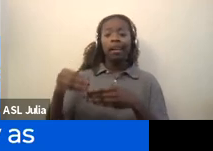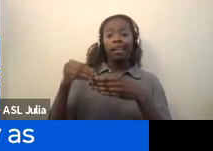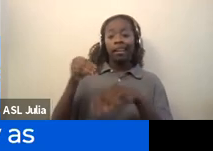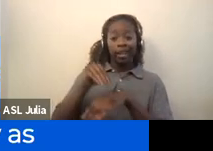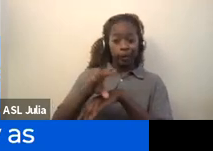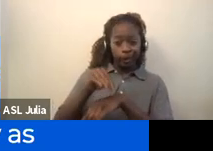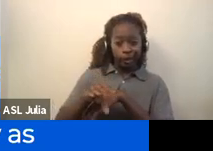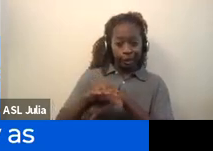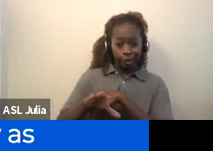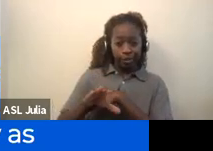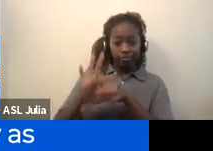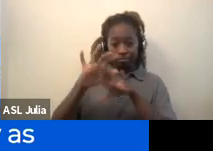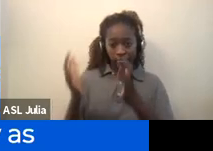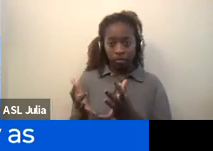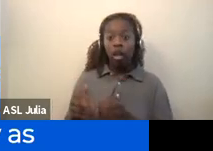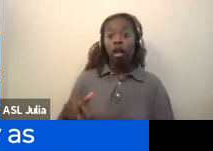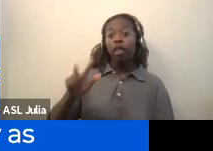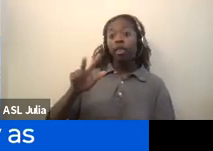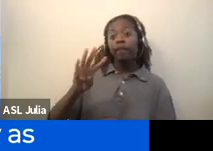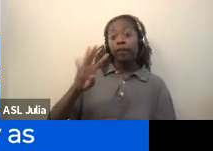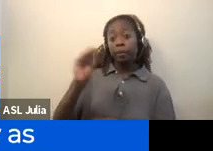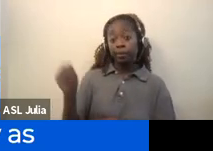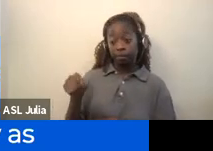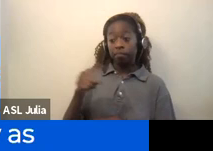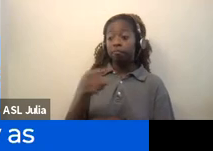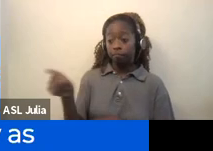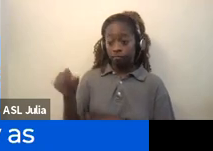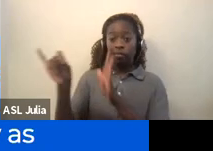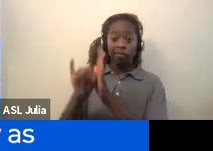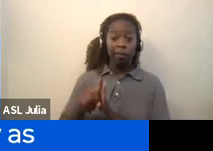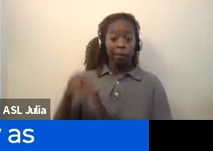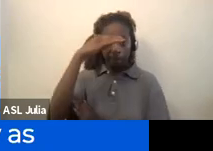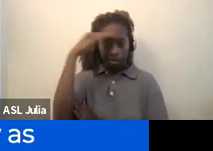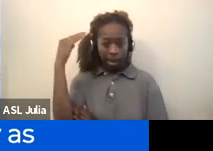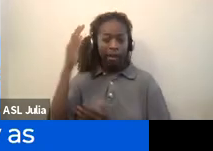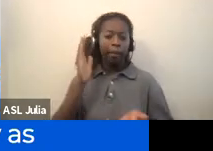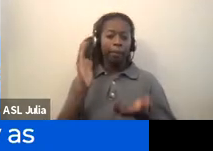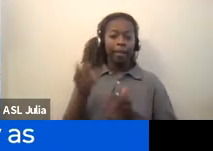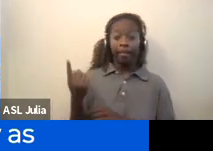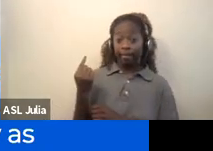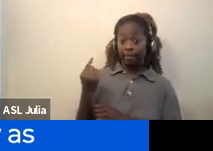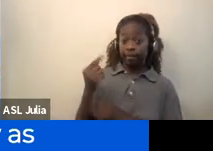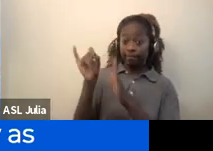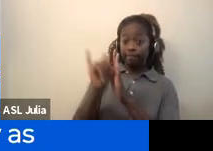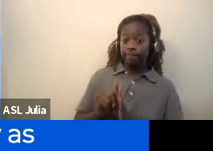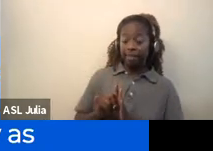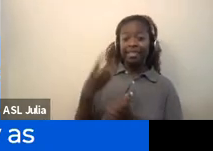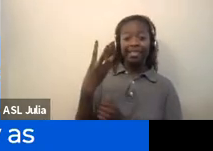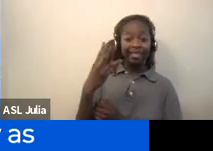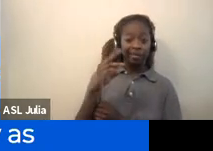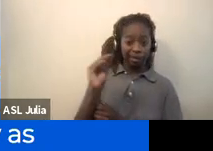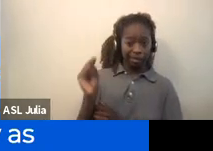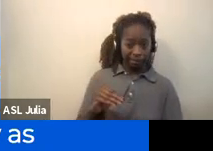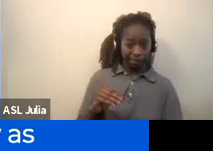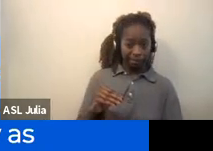34 identify as black african-american versus the 31 last year 16 percent